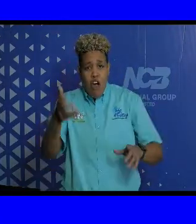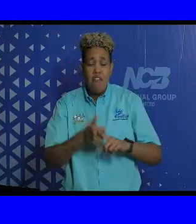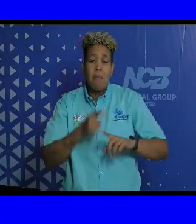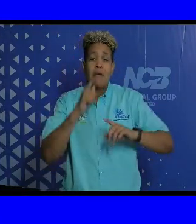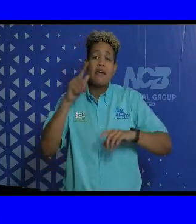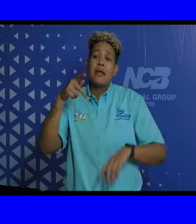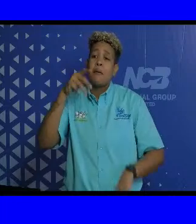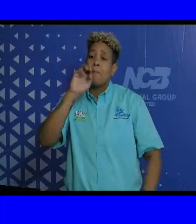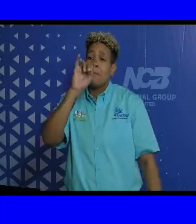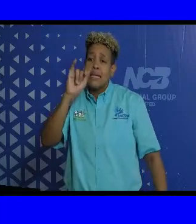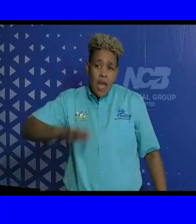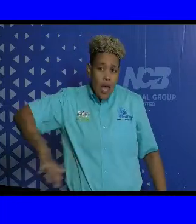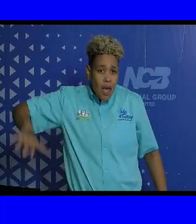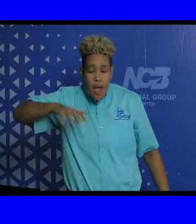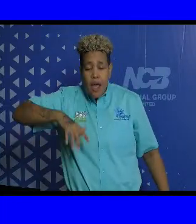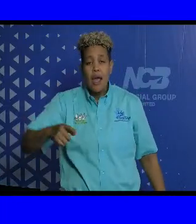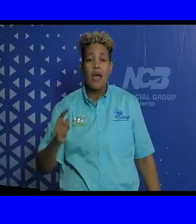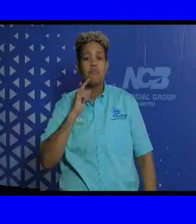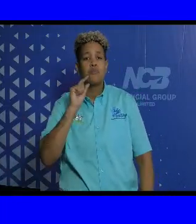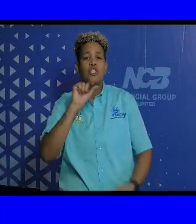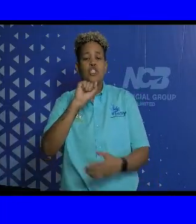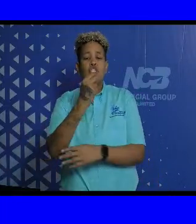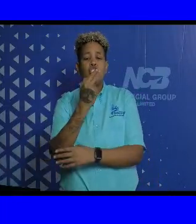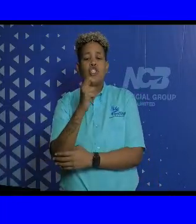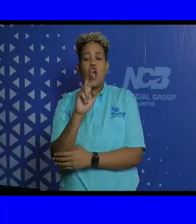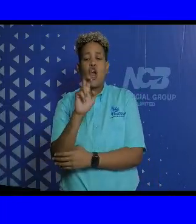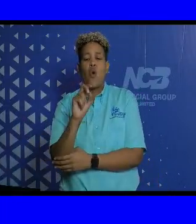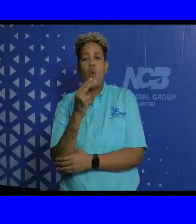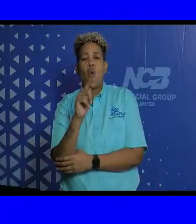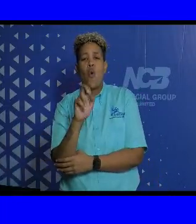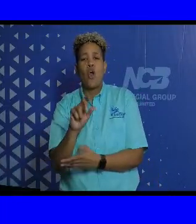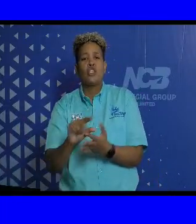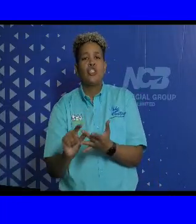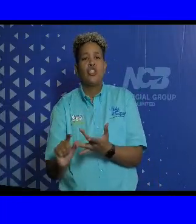the press, shareholders.